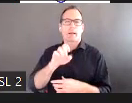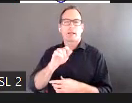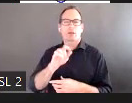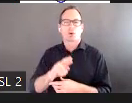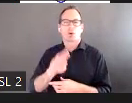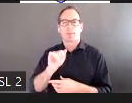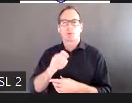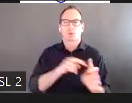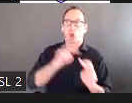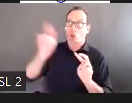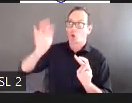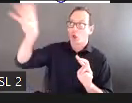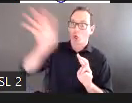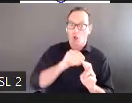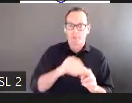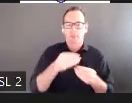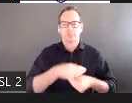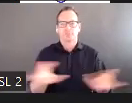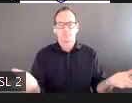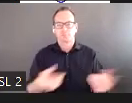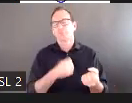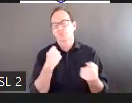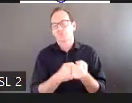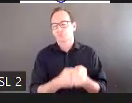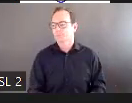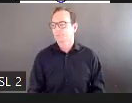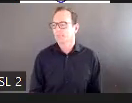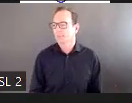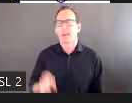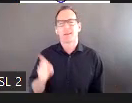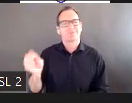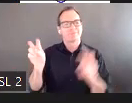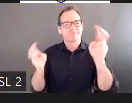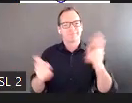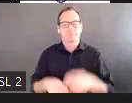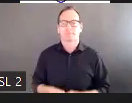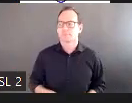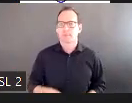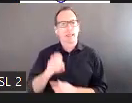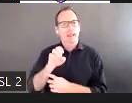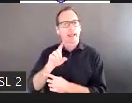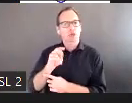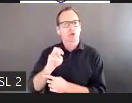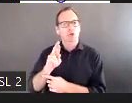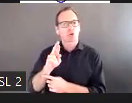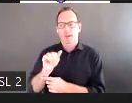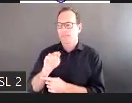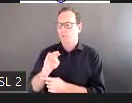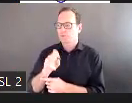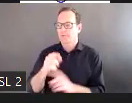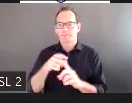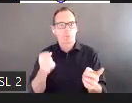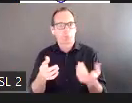that person of trust. It's that care provider. It's that friend that they are relying on, or it could be a